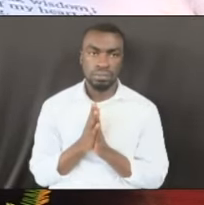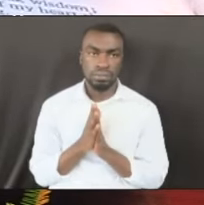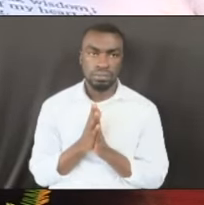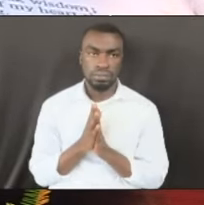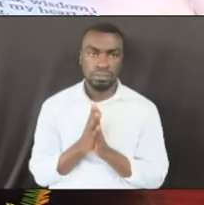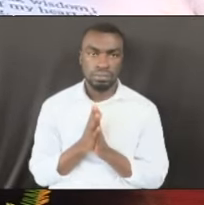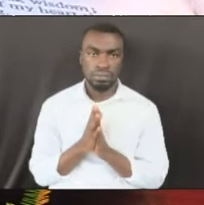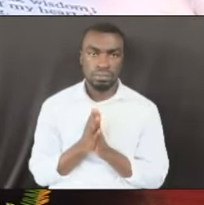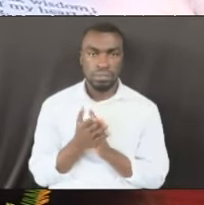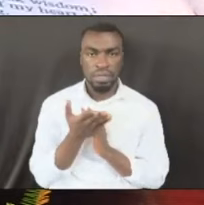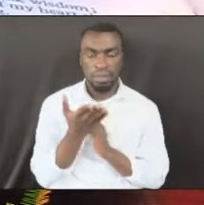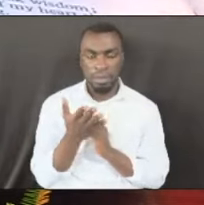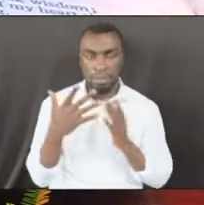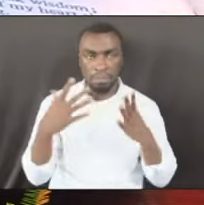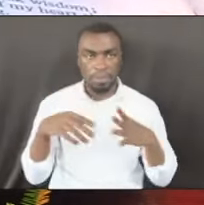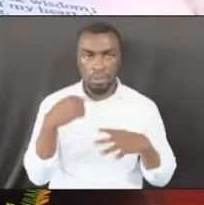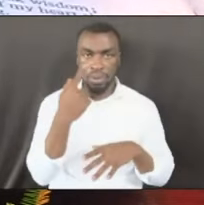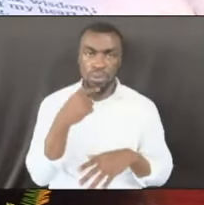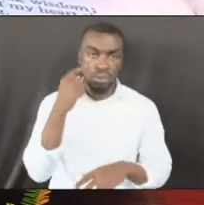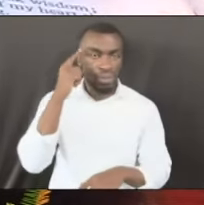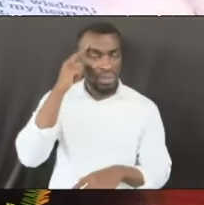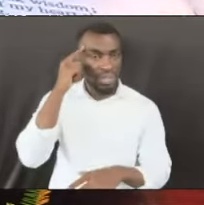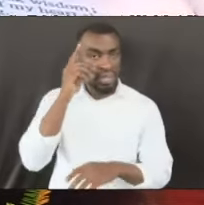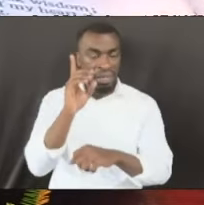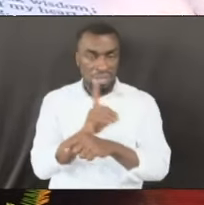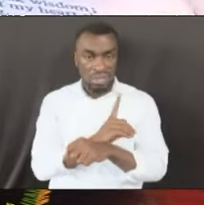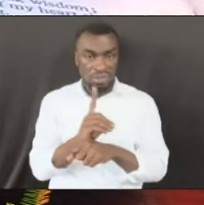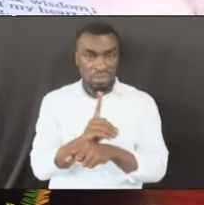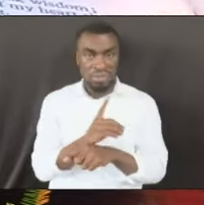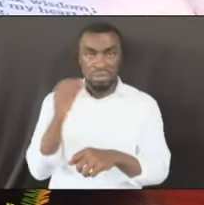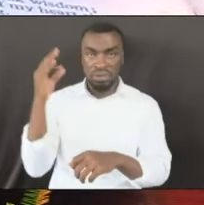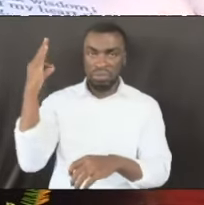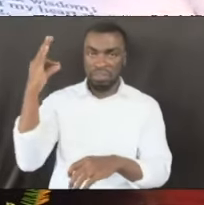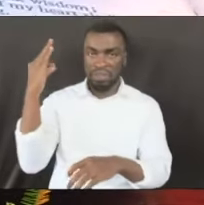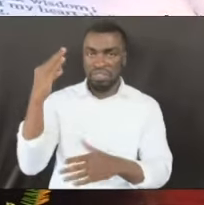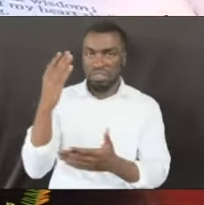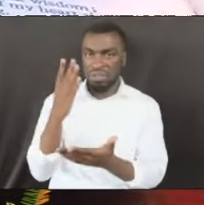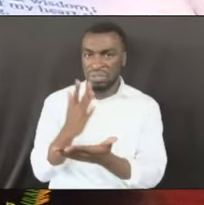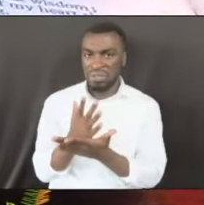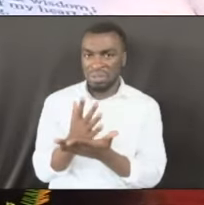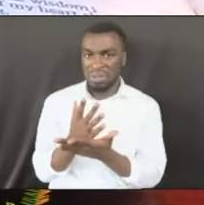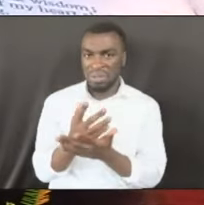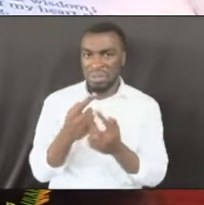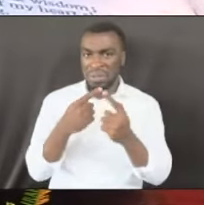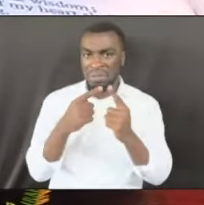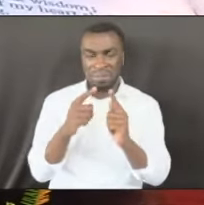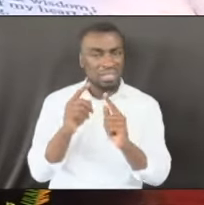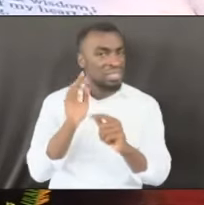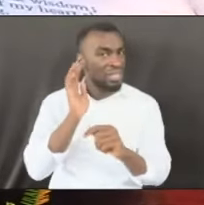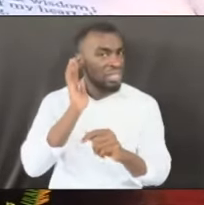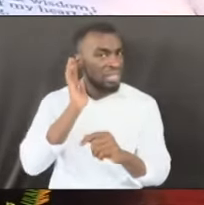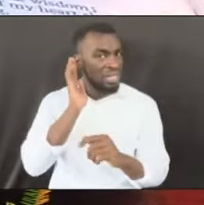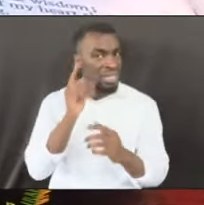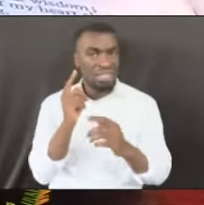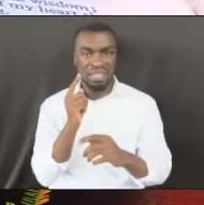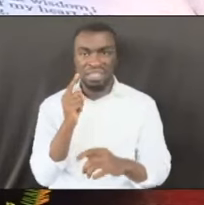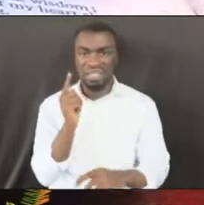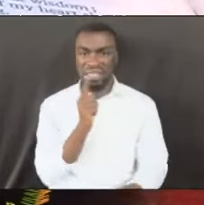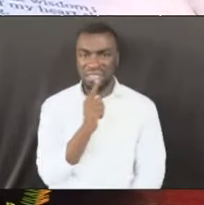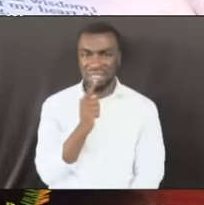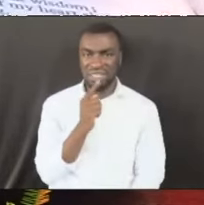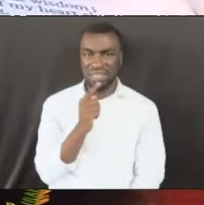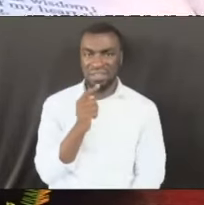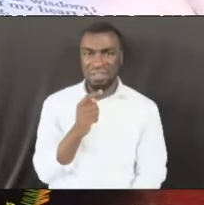There are those who think it is their duty to preach the truth, but they dare not venture from the shore and they catch no